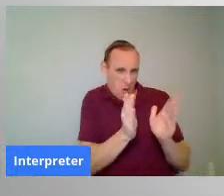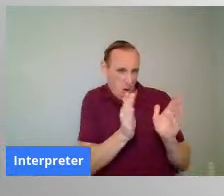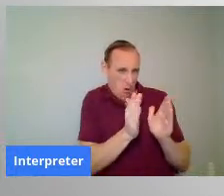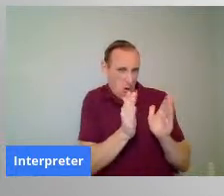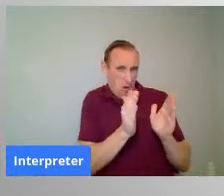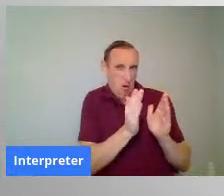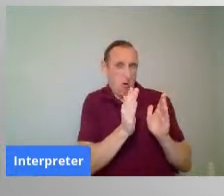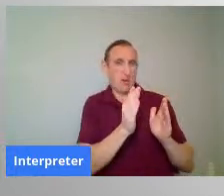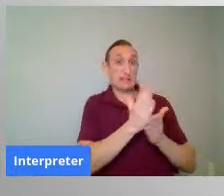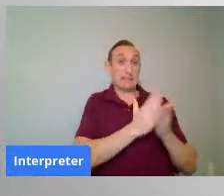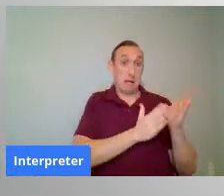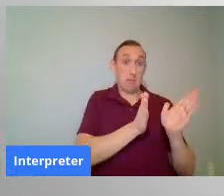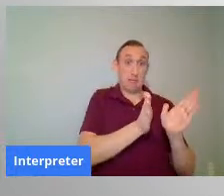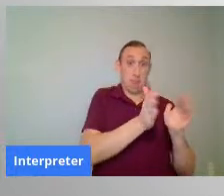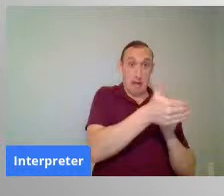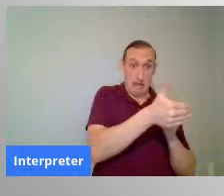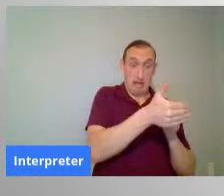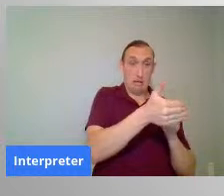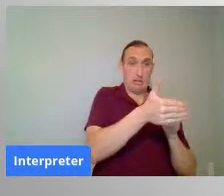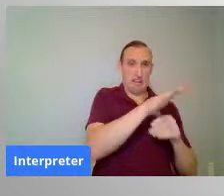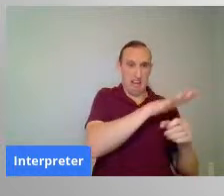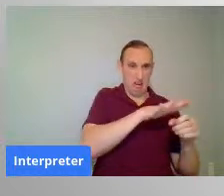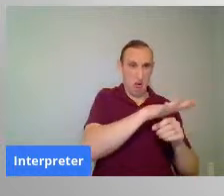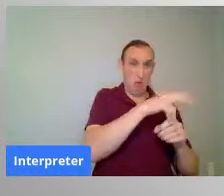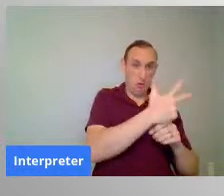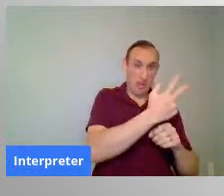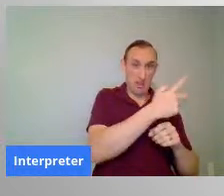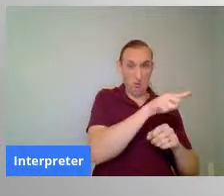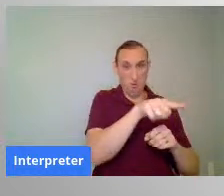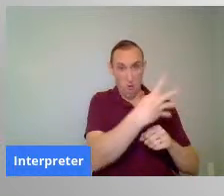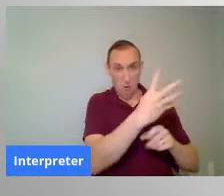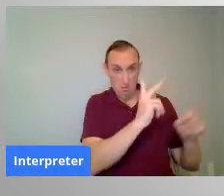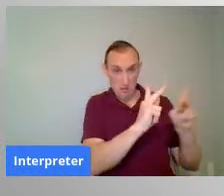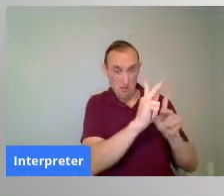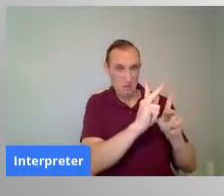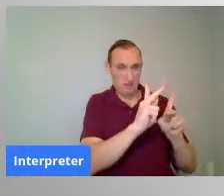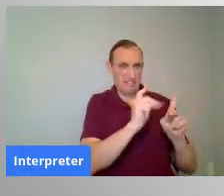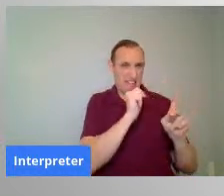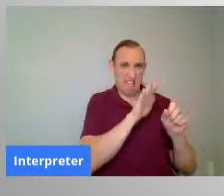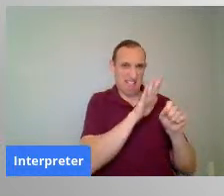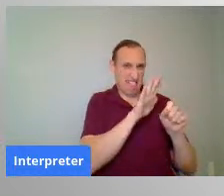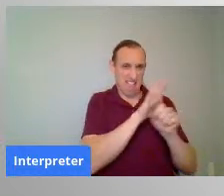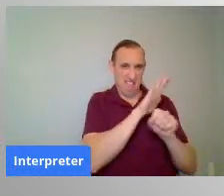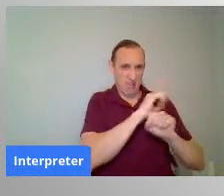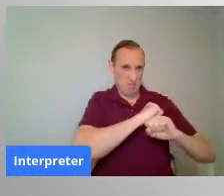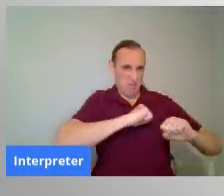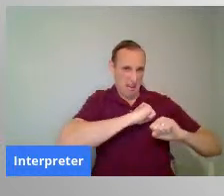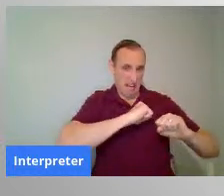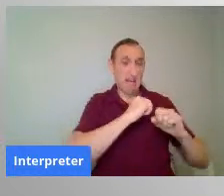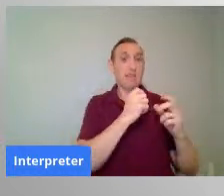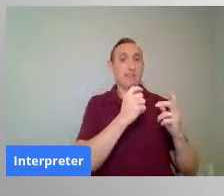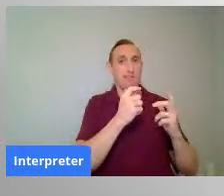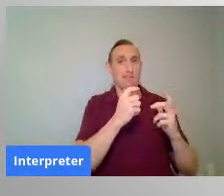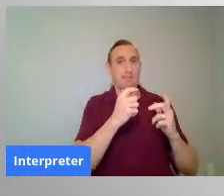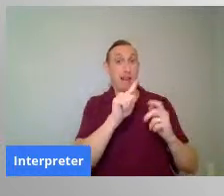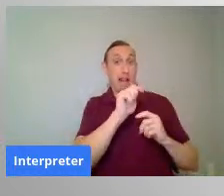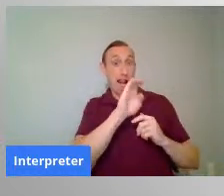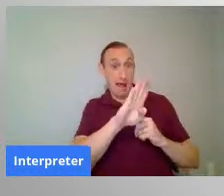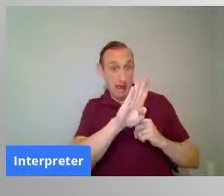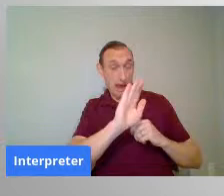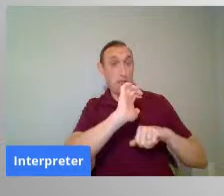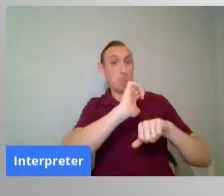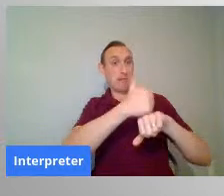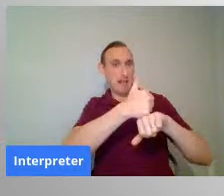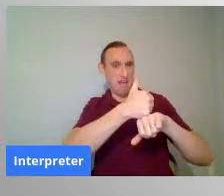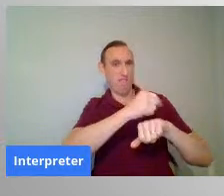in spaces. I know they lost some space as a result of the lab that was going in on the first